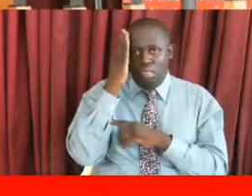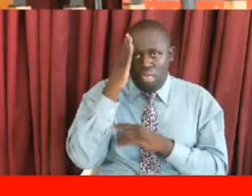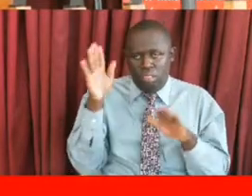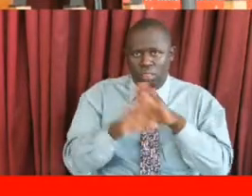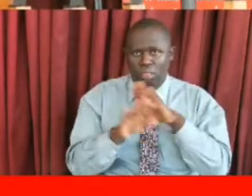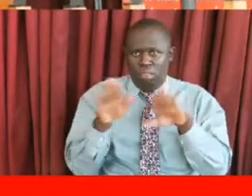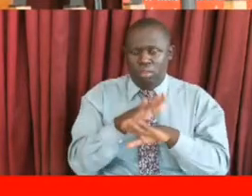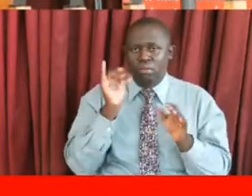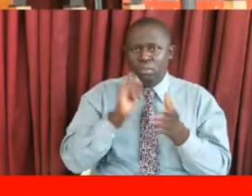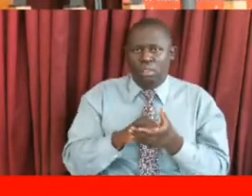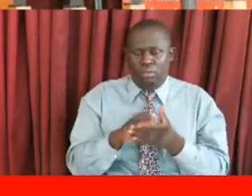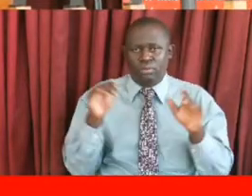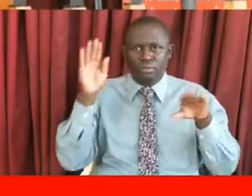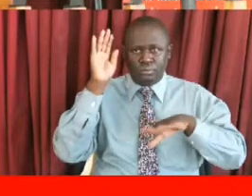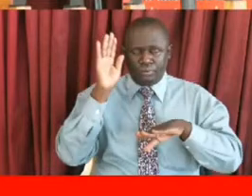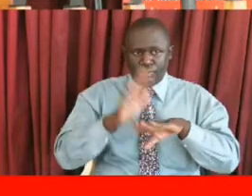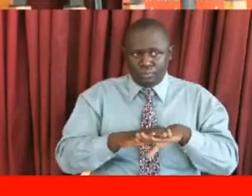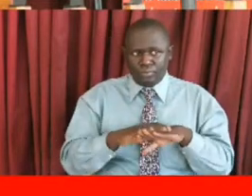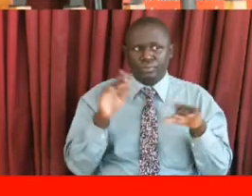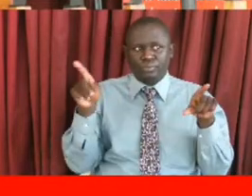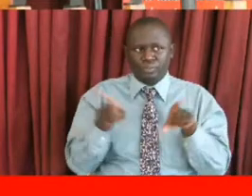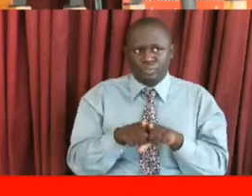as good as him being